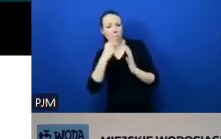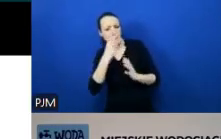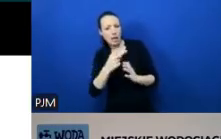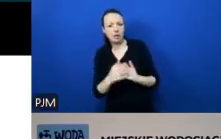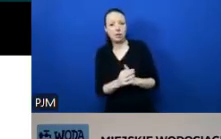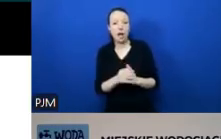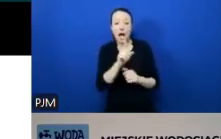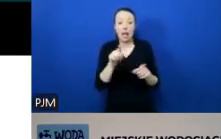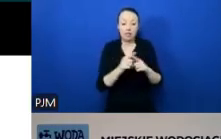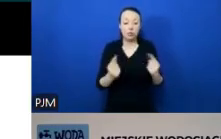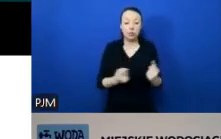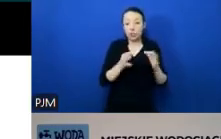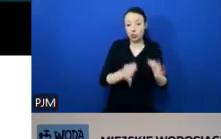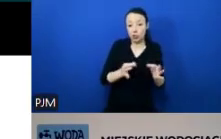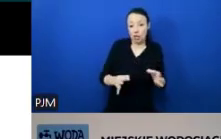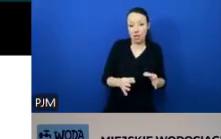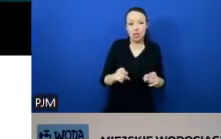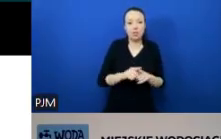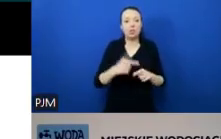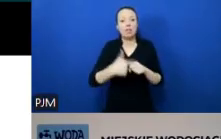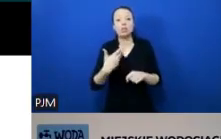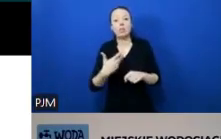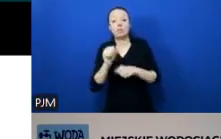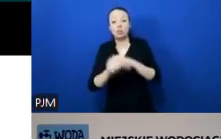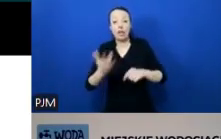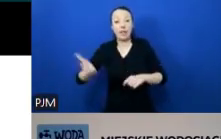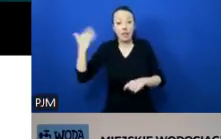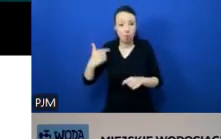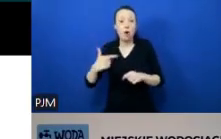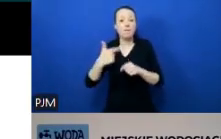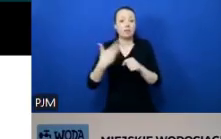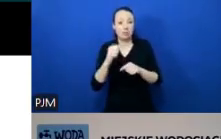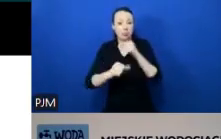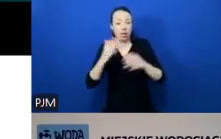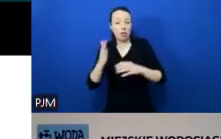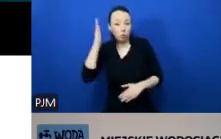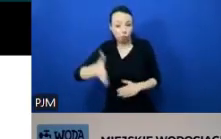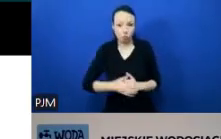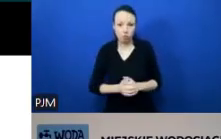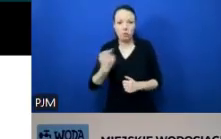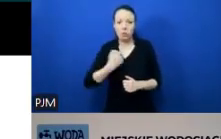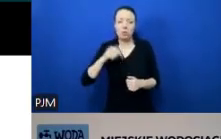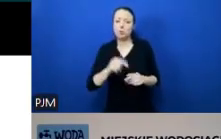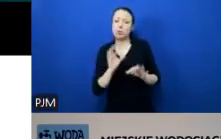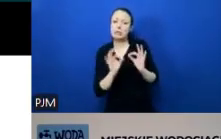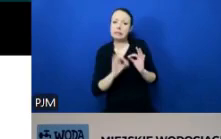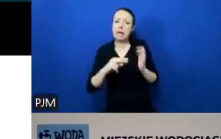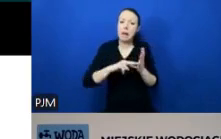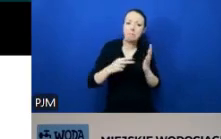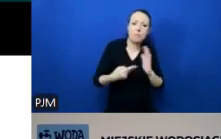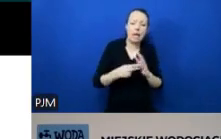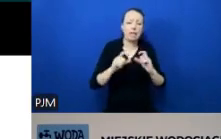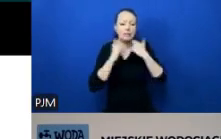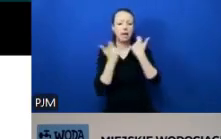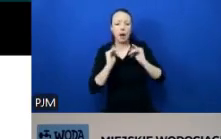city, looking not only today, but in 25, 50 years in the future. We need to plan this infrastructure in